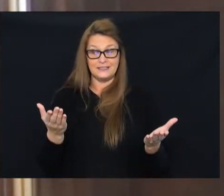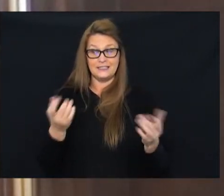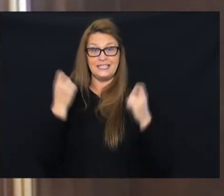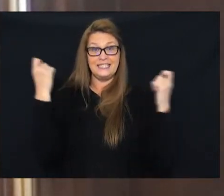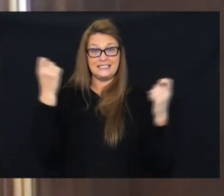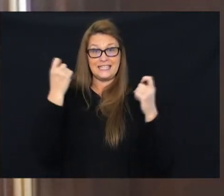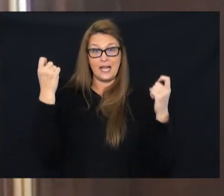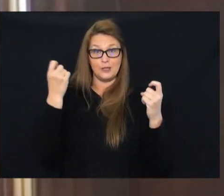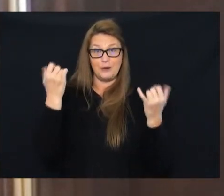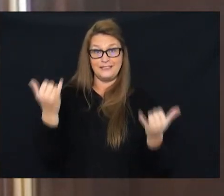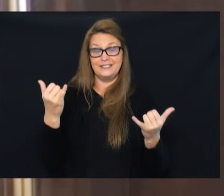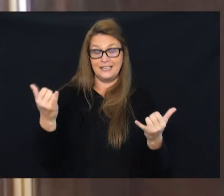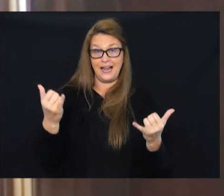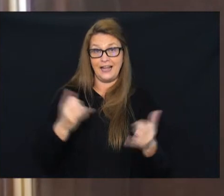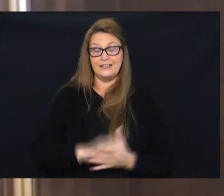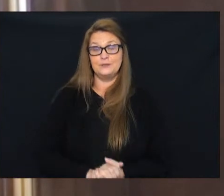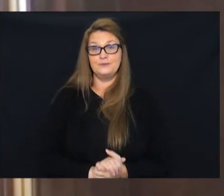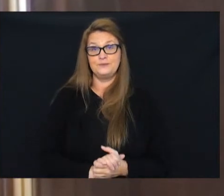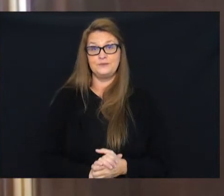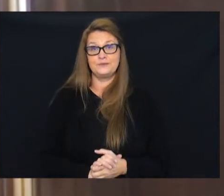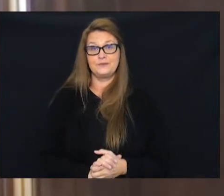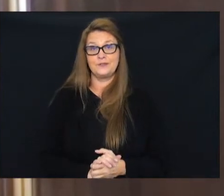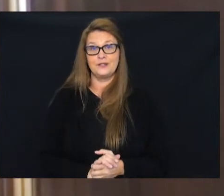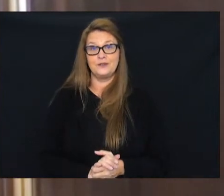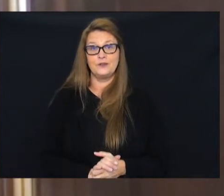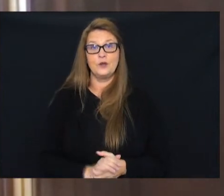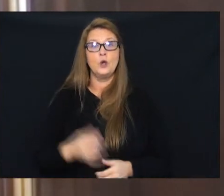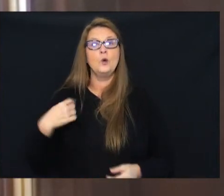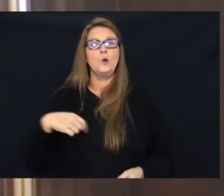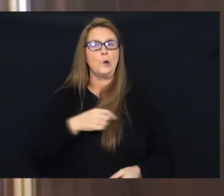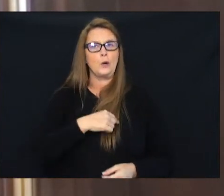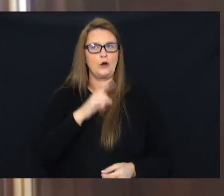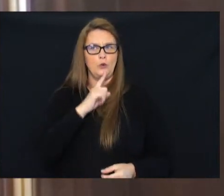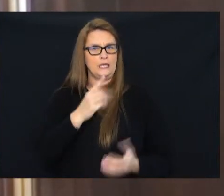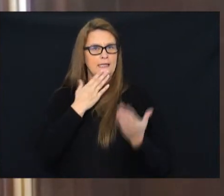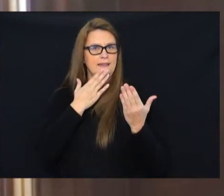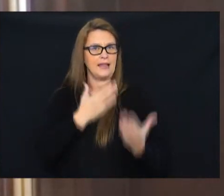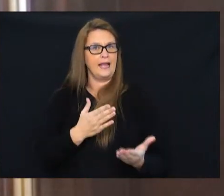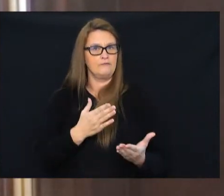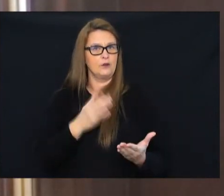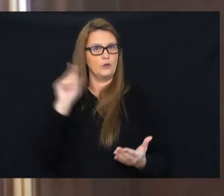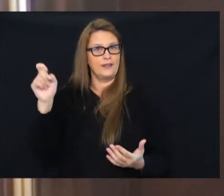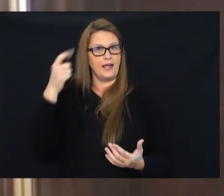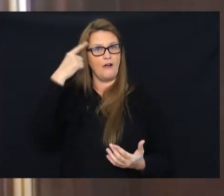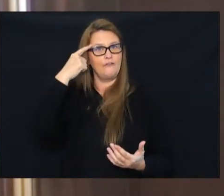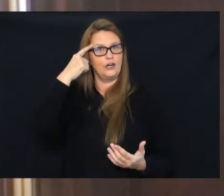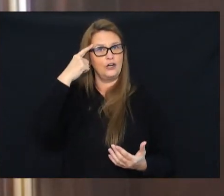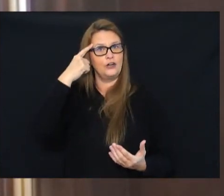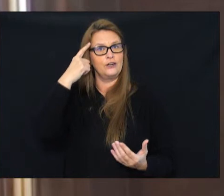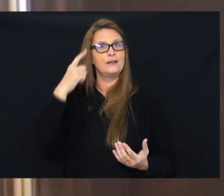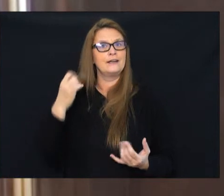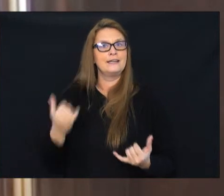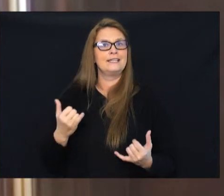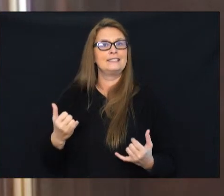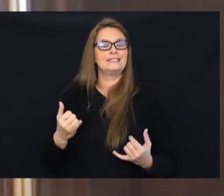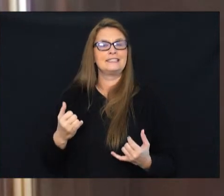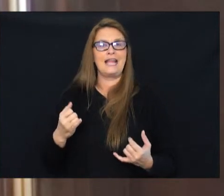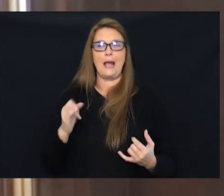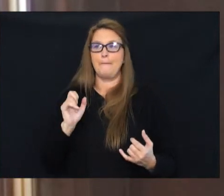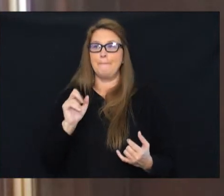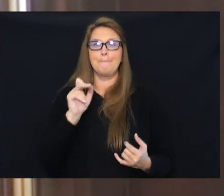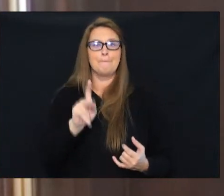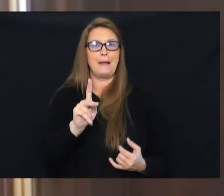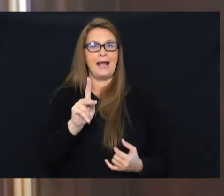Much to celebrate today, and certainly we are so grateful that the governor is back to a